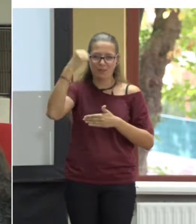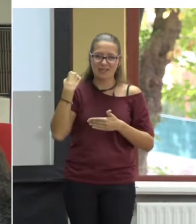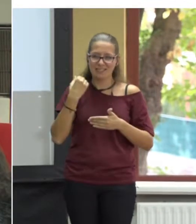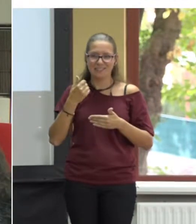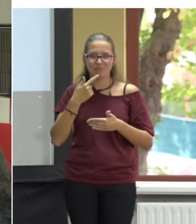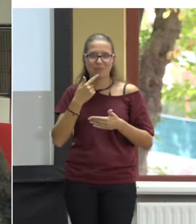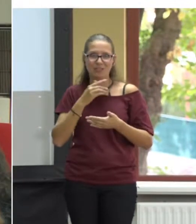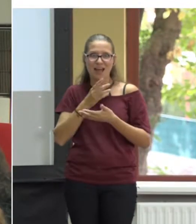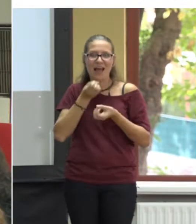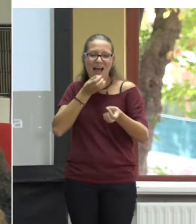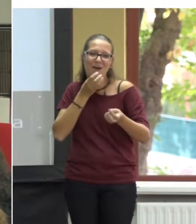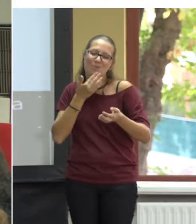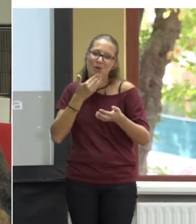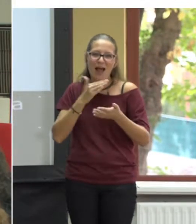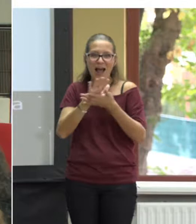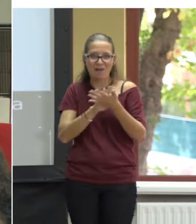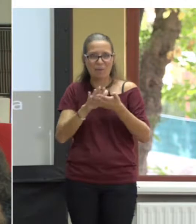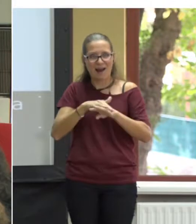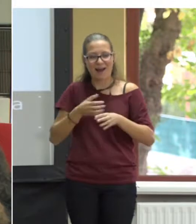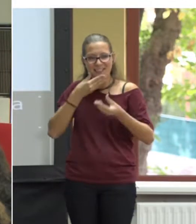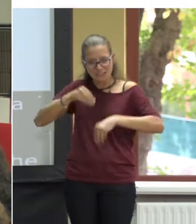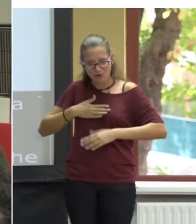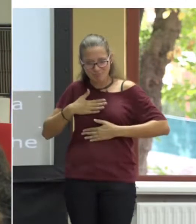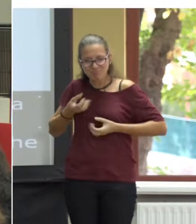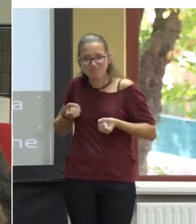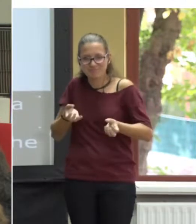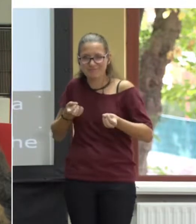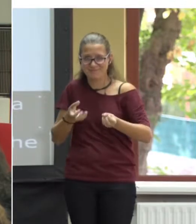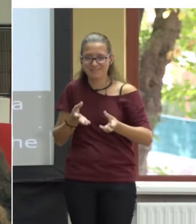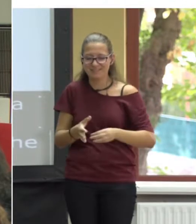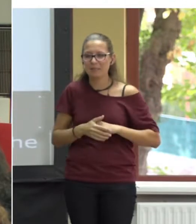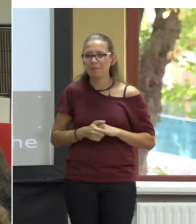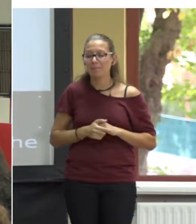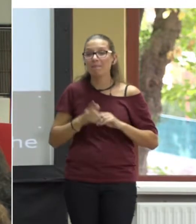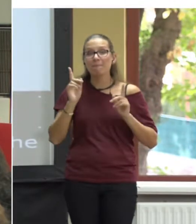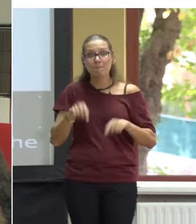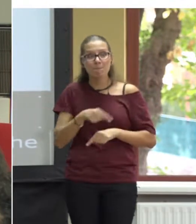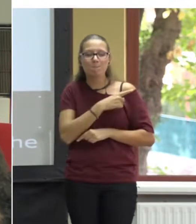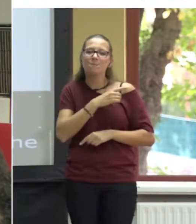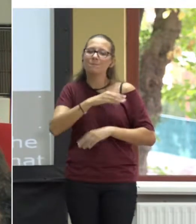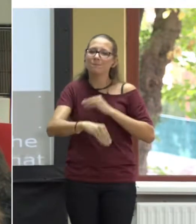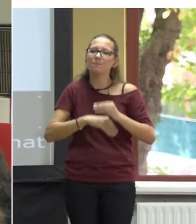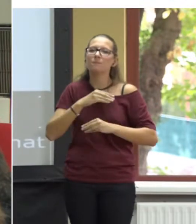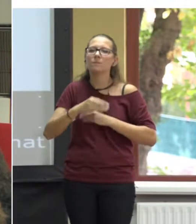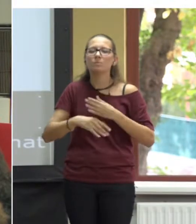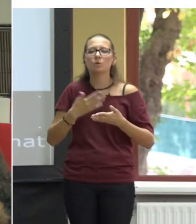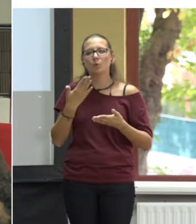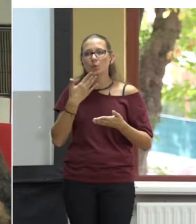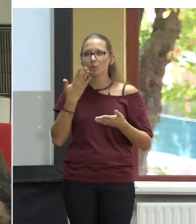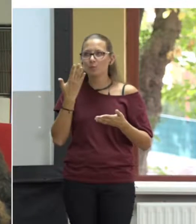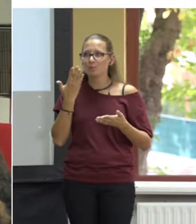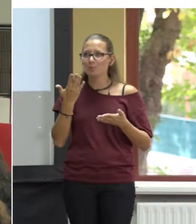Wall of Berlin talk so that it can share its history. And another project that he undertook was to